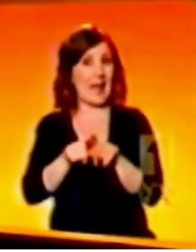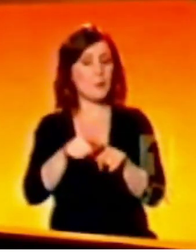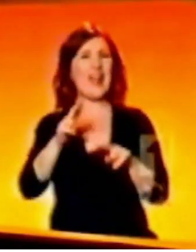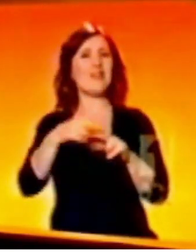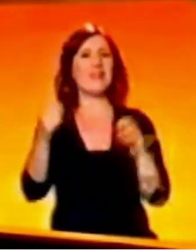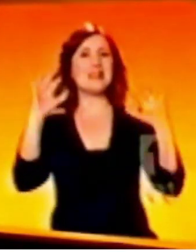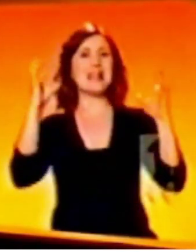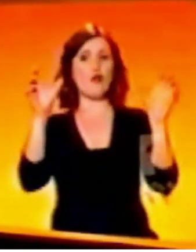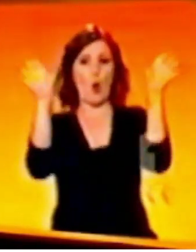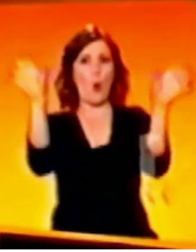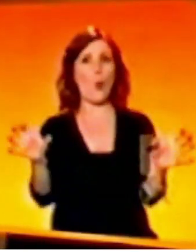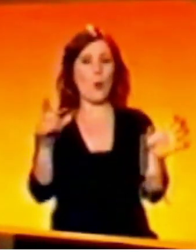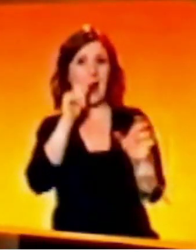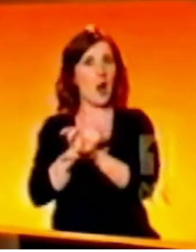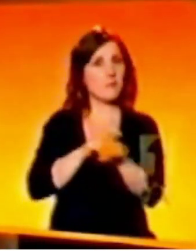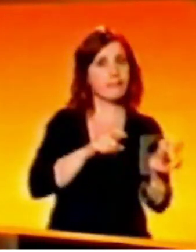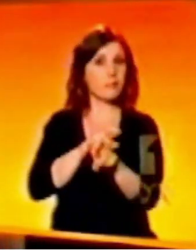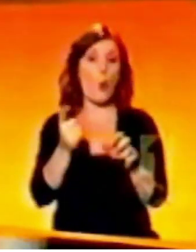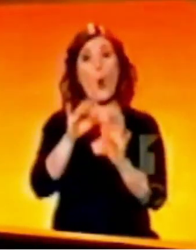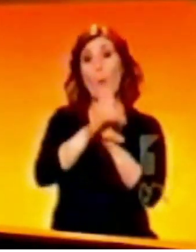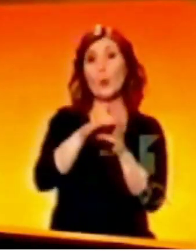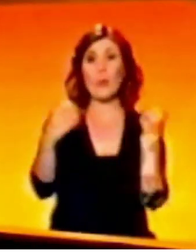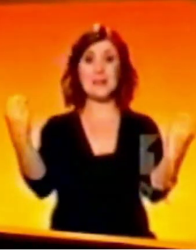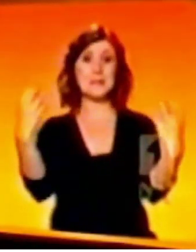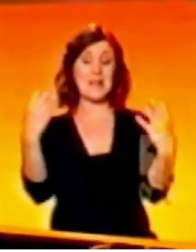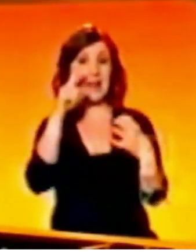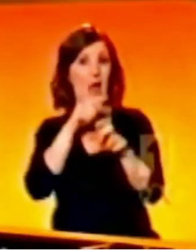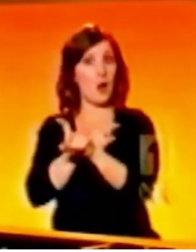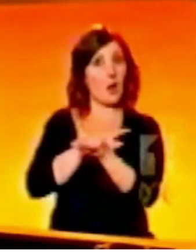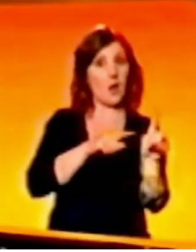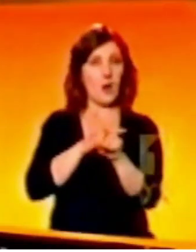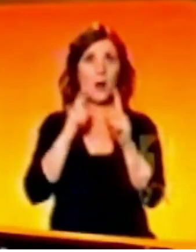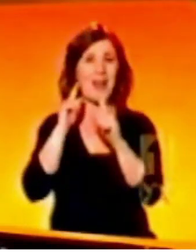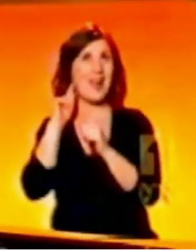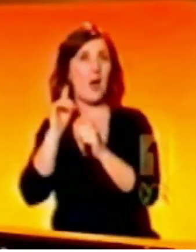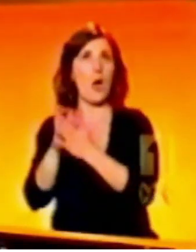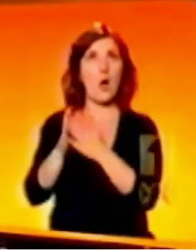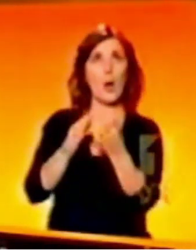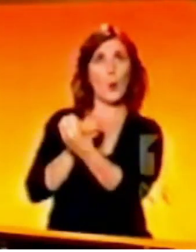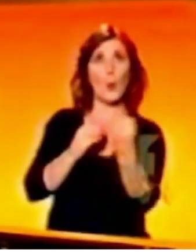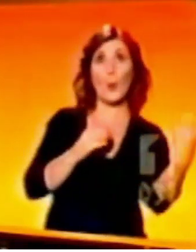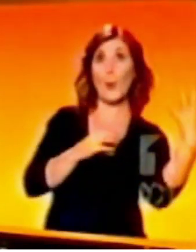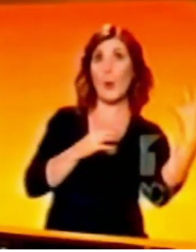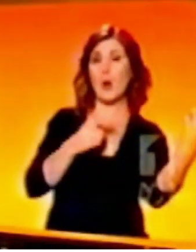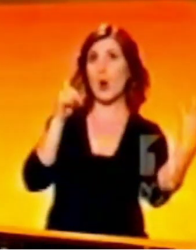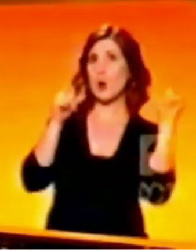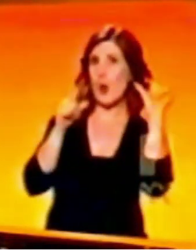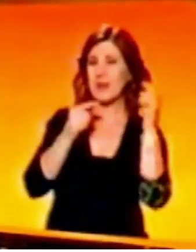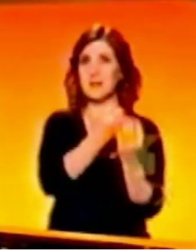it comes out the left speaker. But if you have a computer with speakers, you can tell orally where the mouse